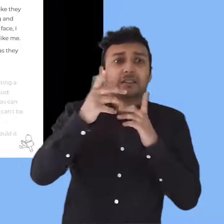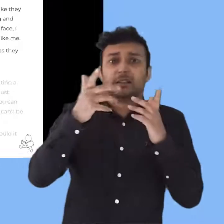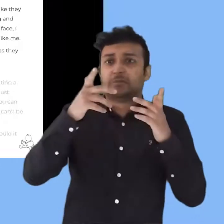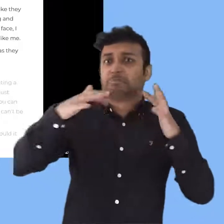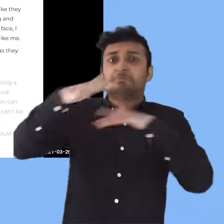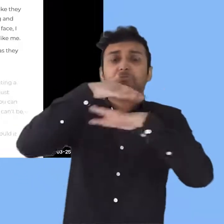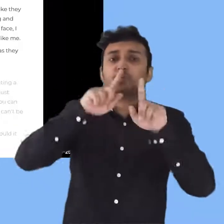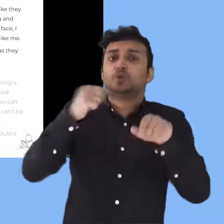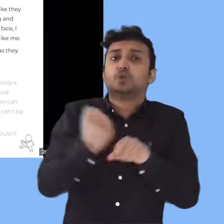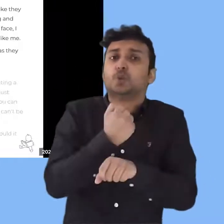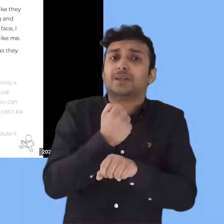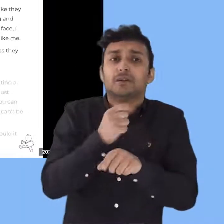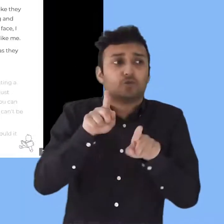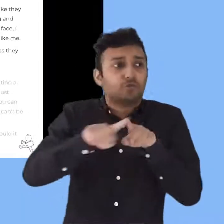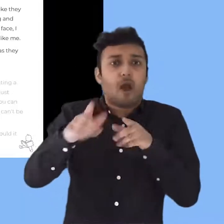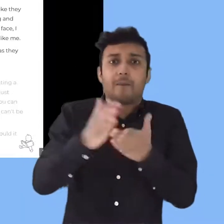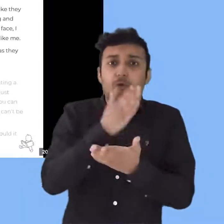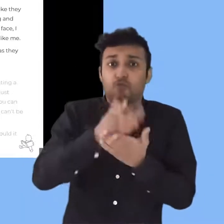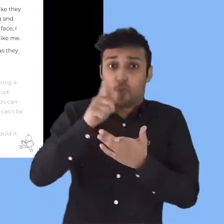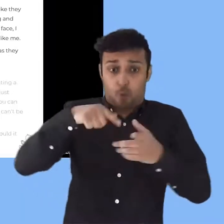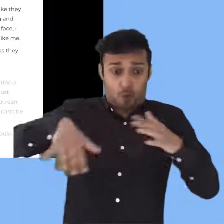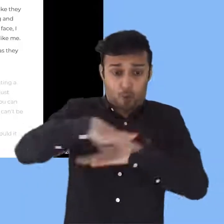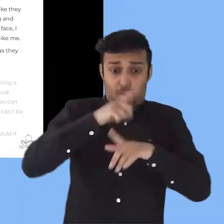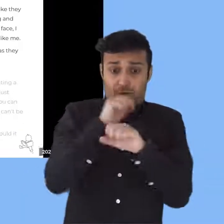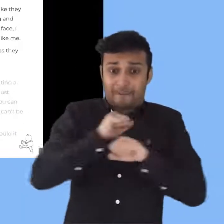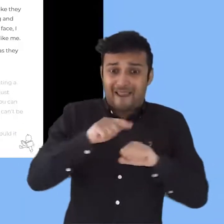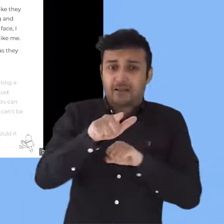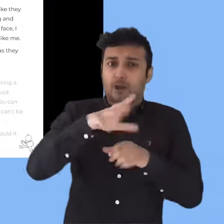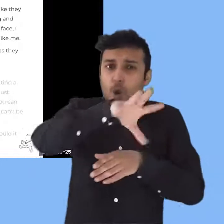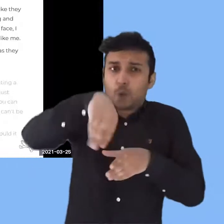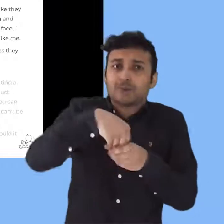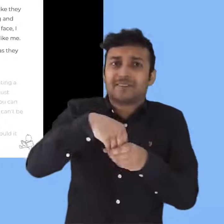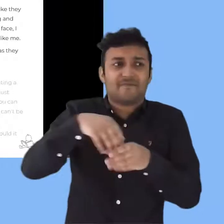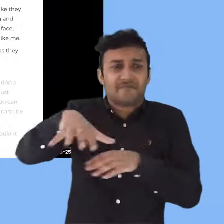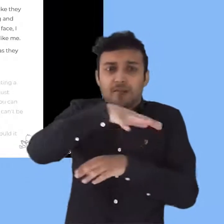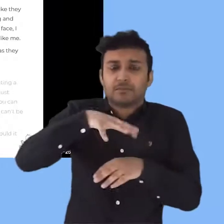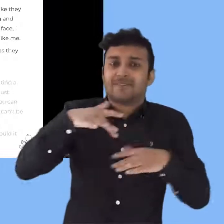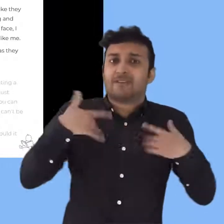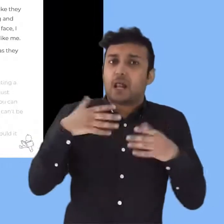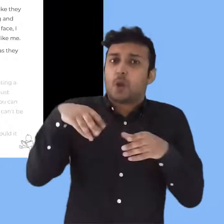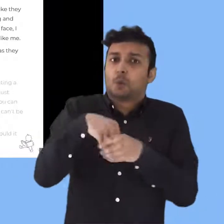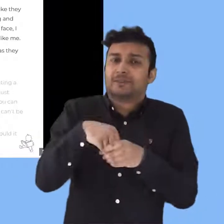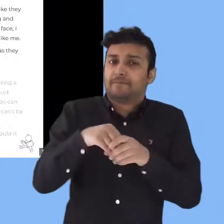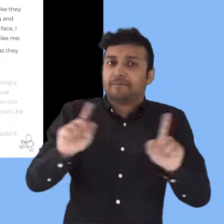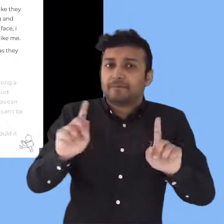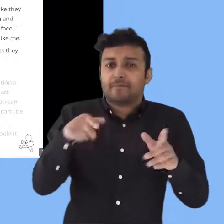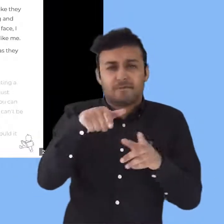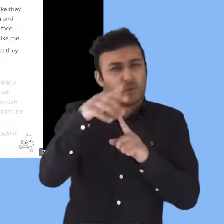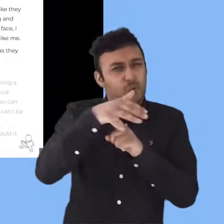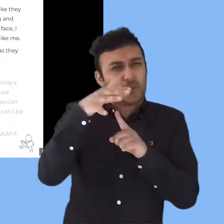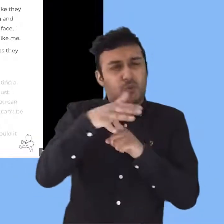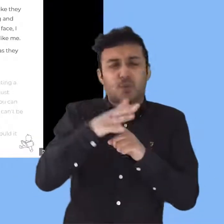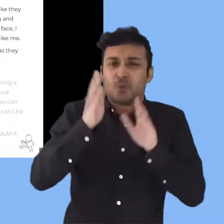are as inclusive as possible to the communities that you are representing? It's a really, really important point that we need to be